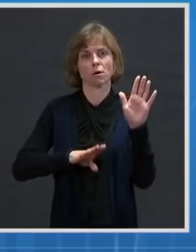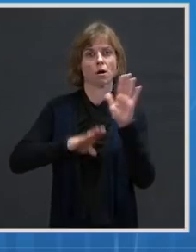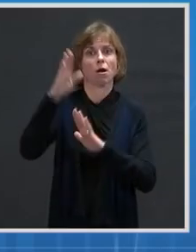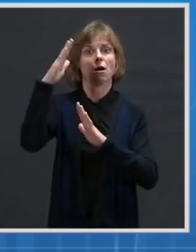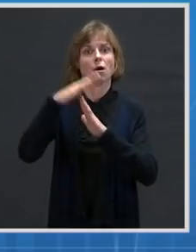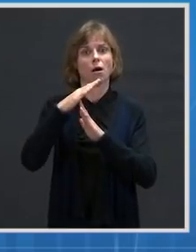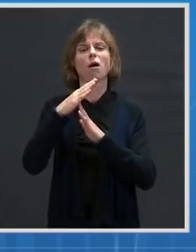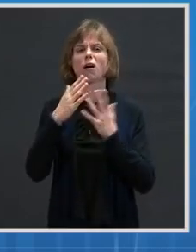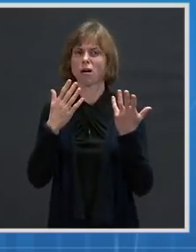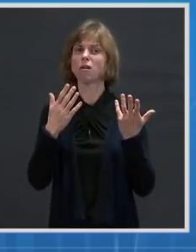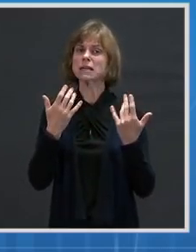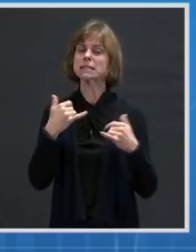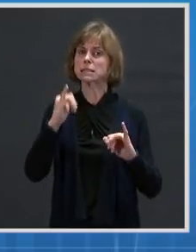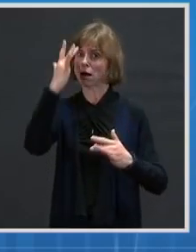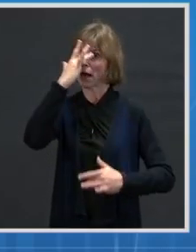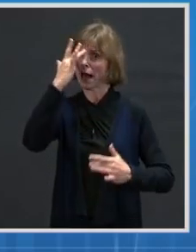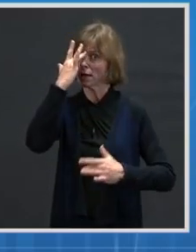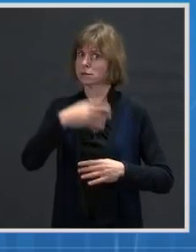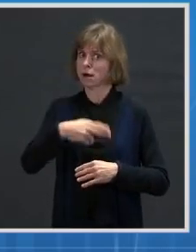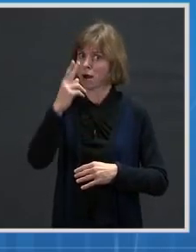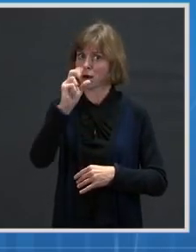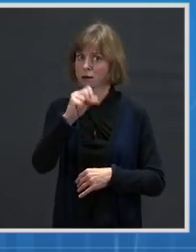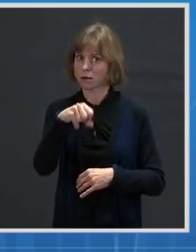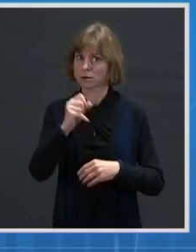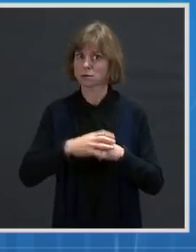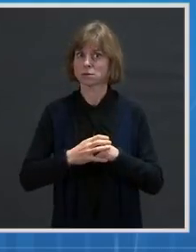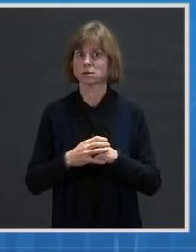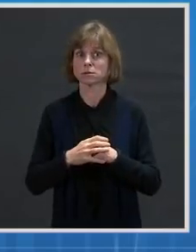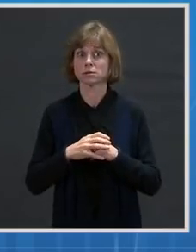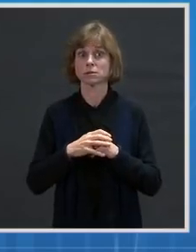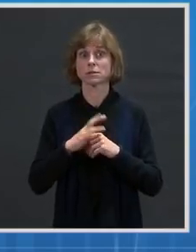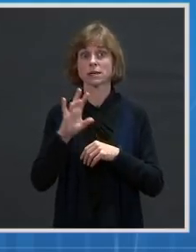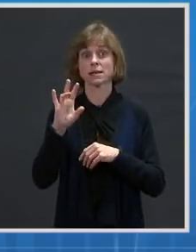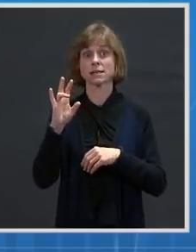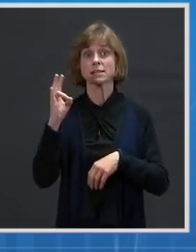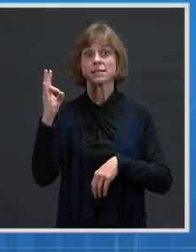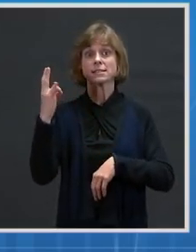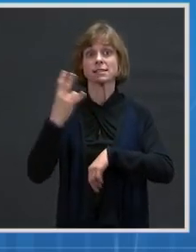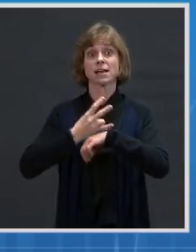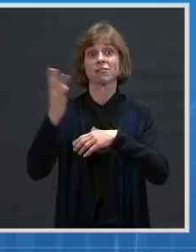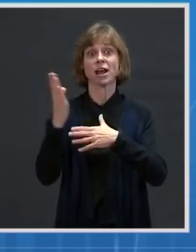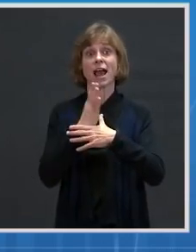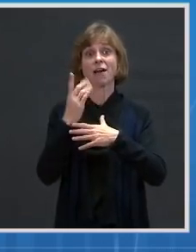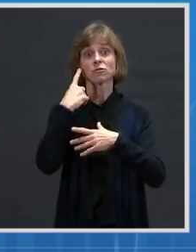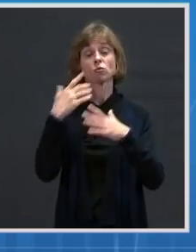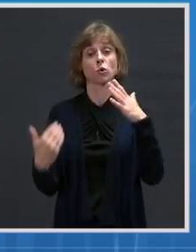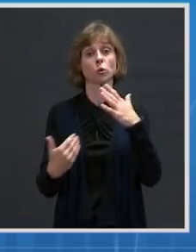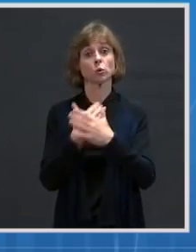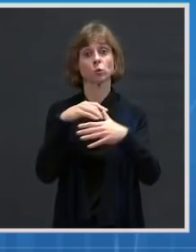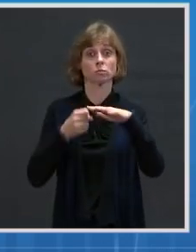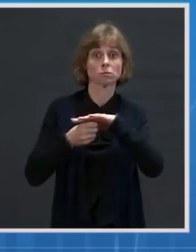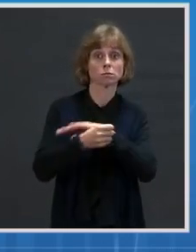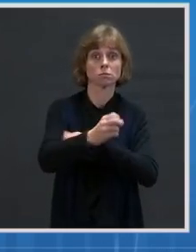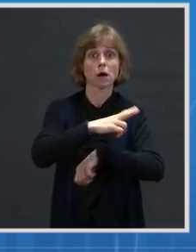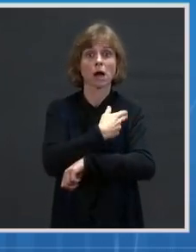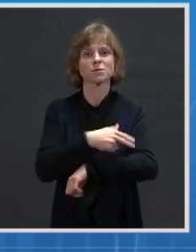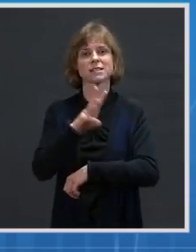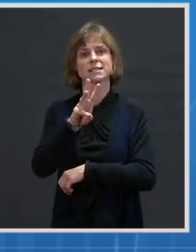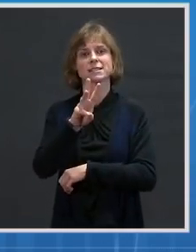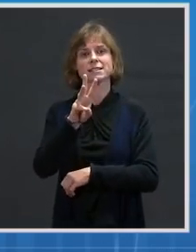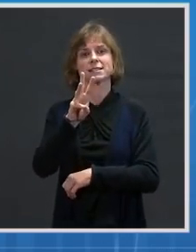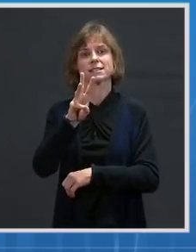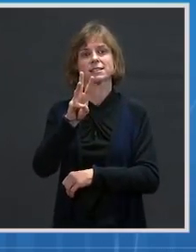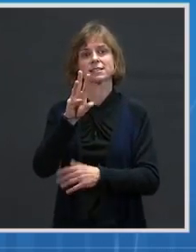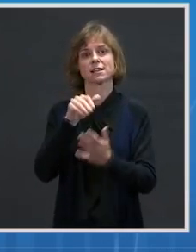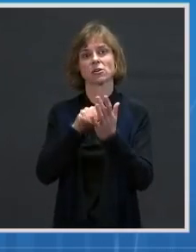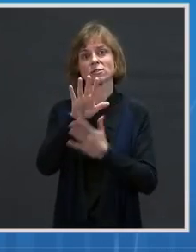significantly elevated. And the 7-day average for new hospital admissions, 6,500 a day, reflects a 60%